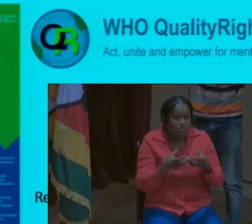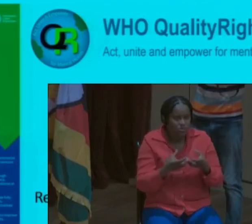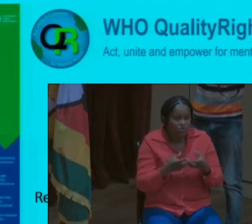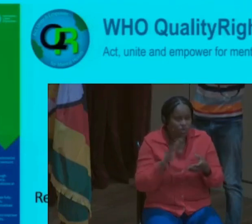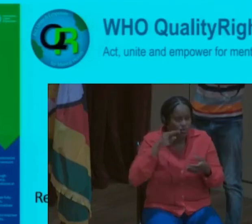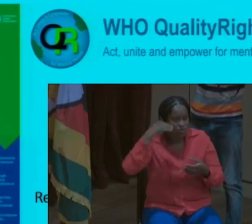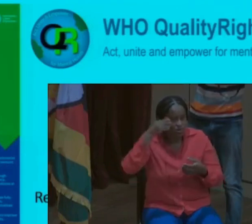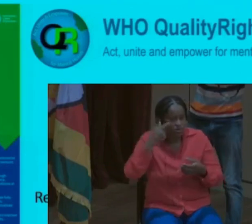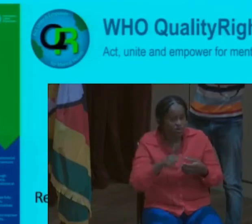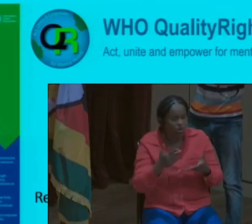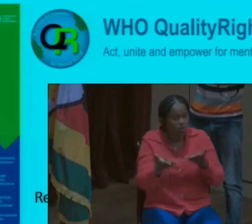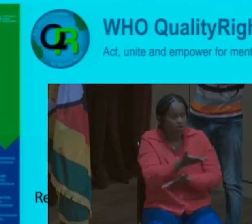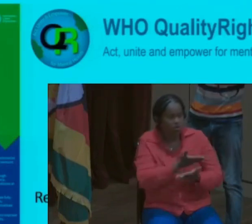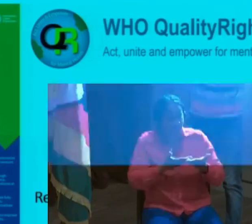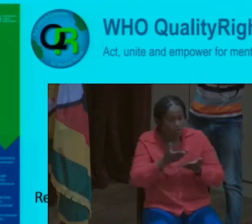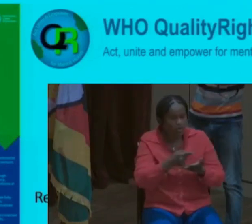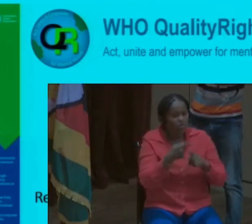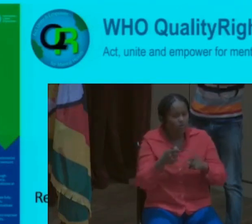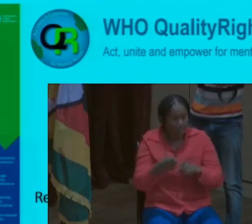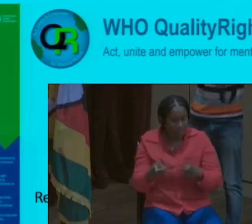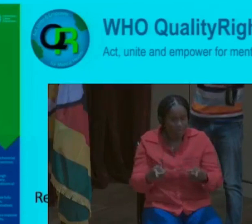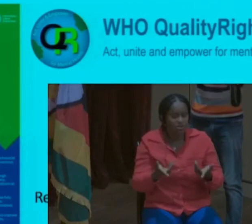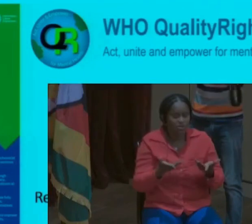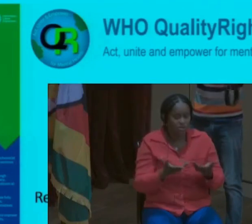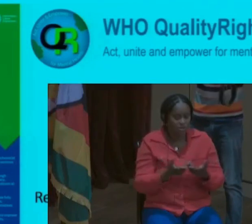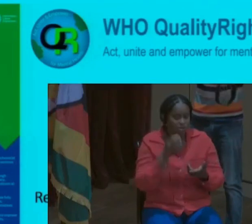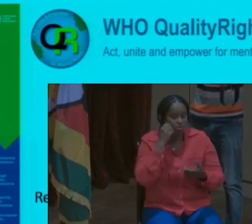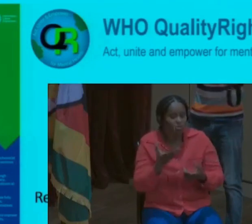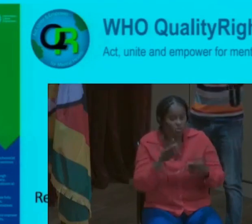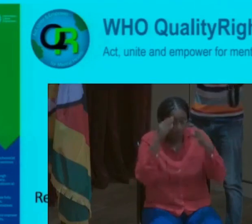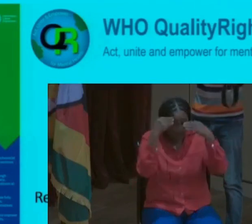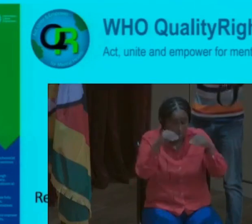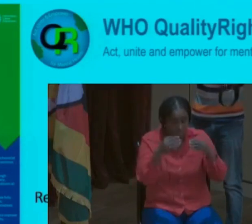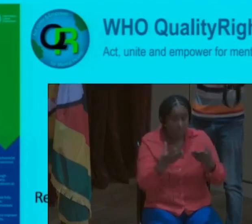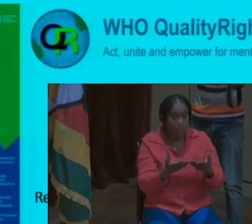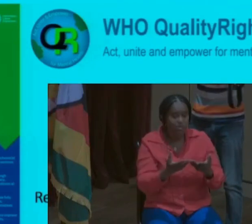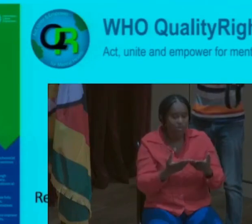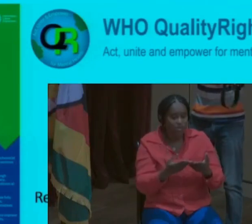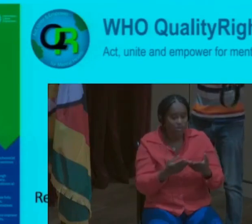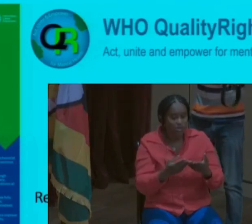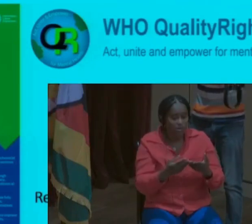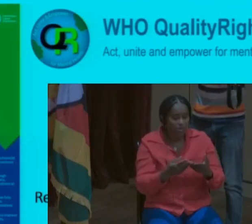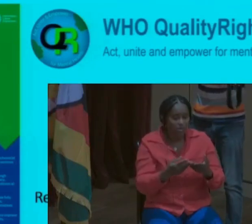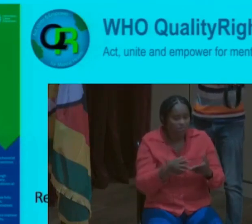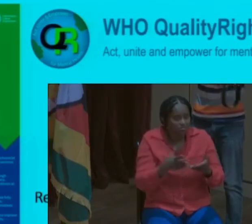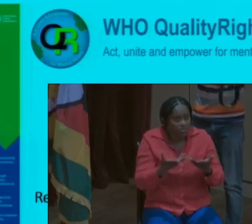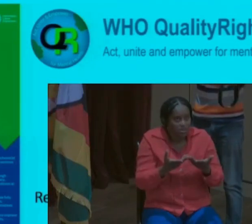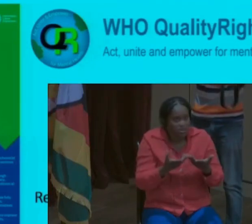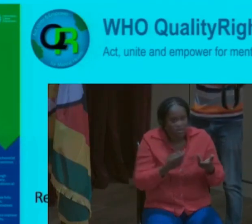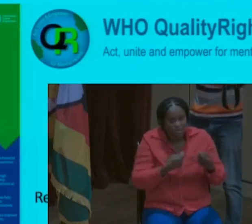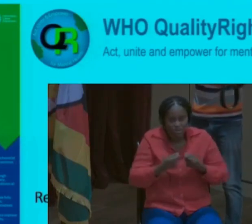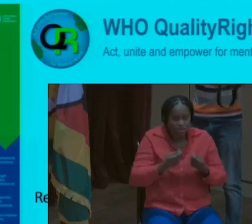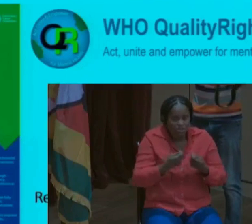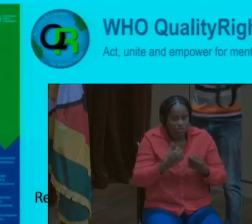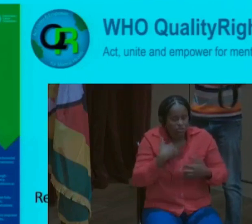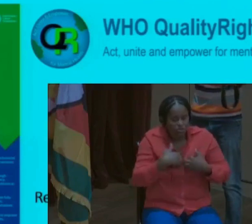to know how to regulate their emotions, manage their emotions and the challenges that they have. Again, a tool that is readily available. Then psychological